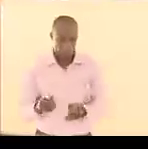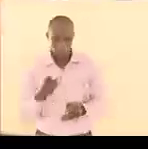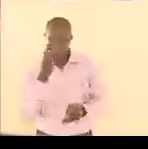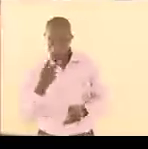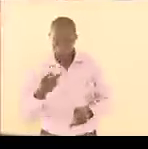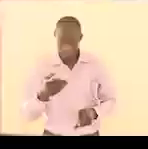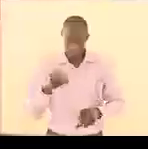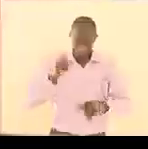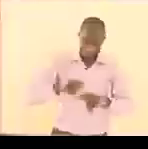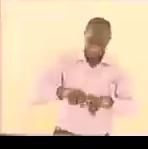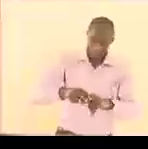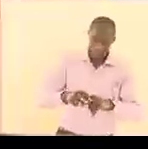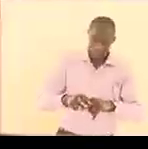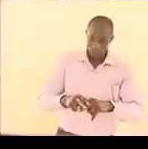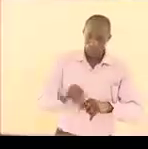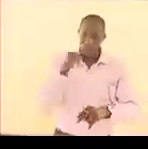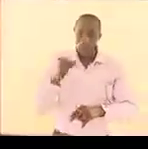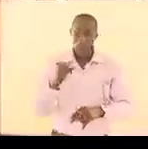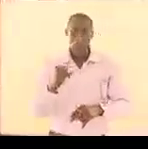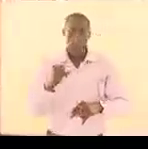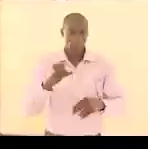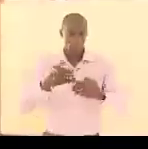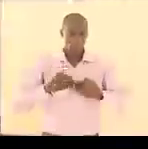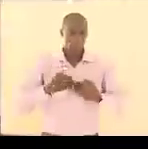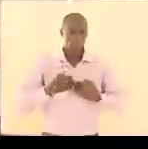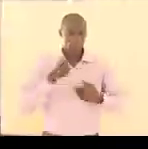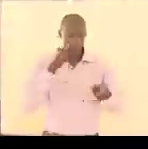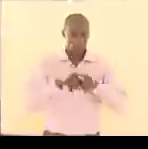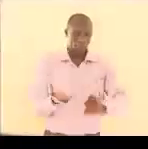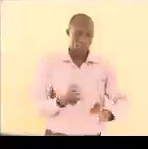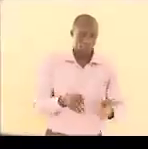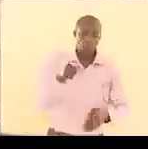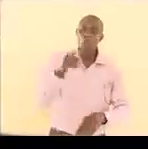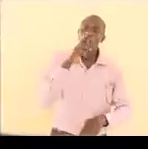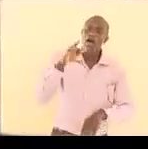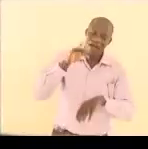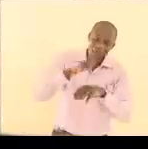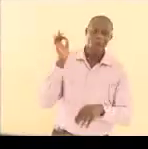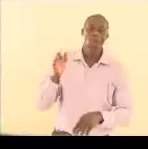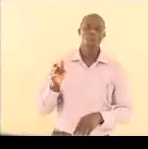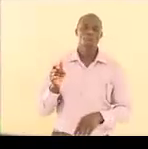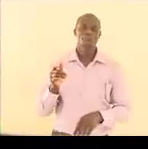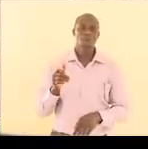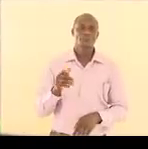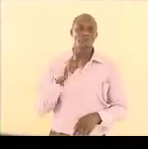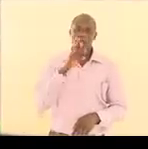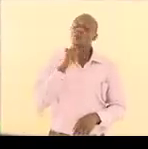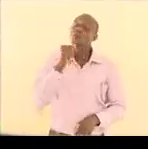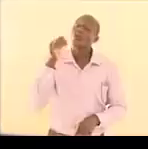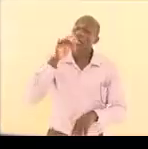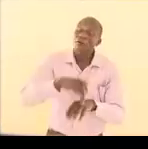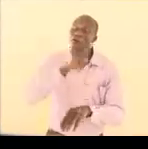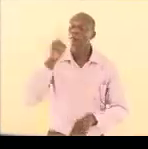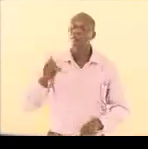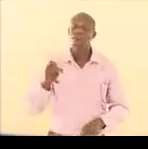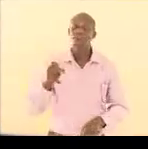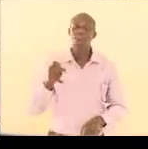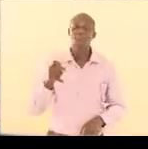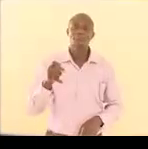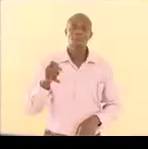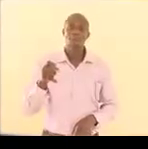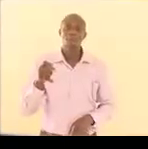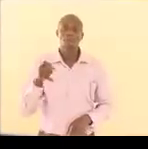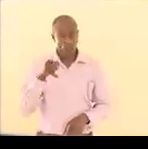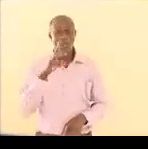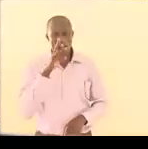If the person that sits by your side is believed, are you not affected? Yes, sir. Are you affected if the person that sits